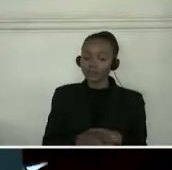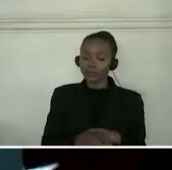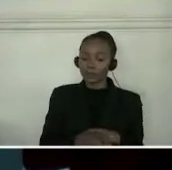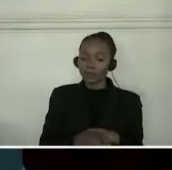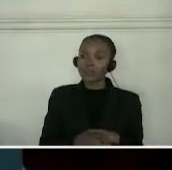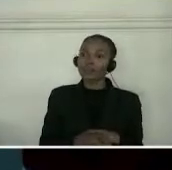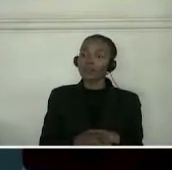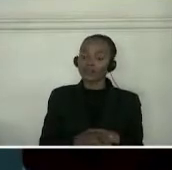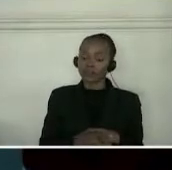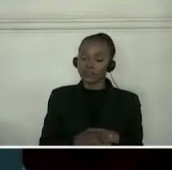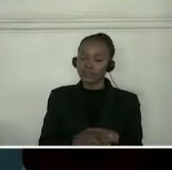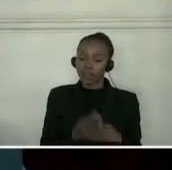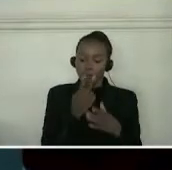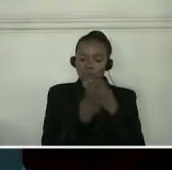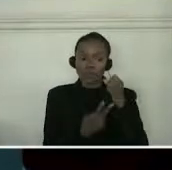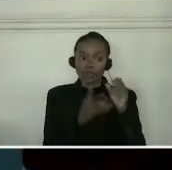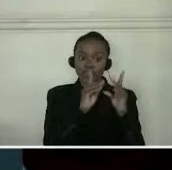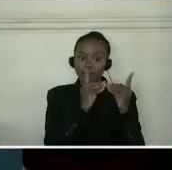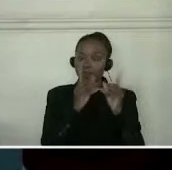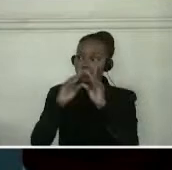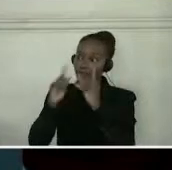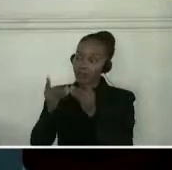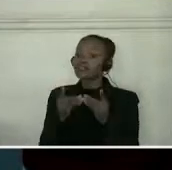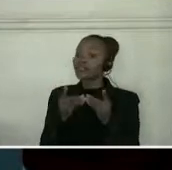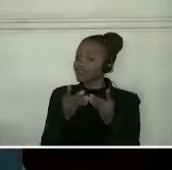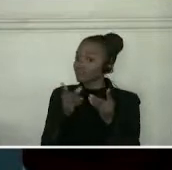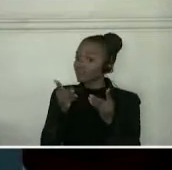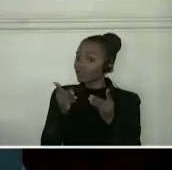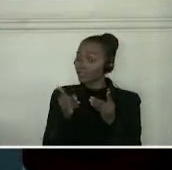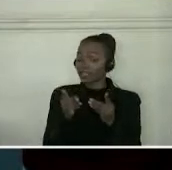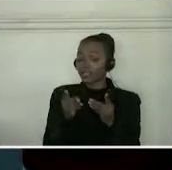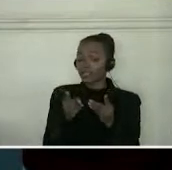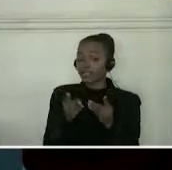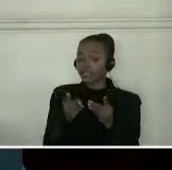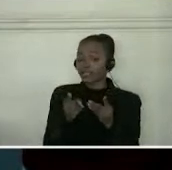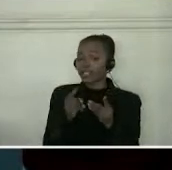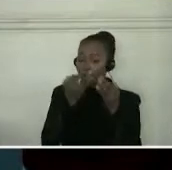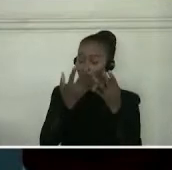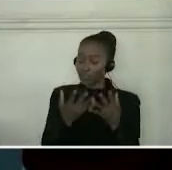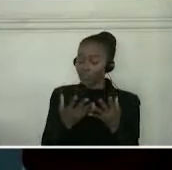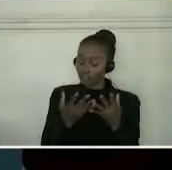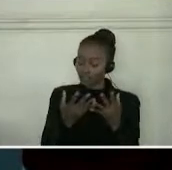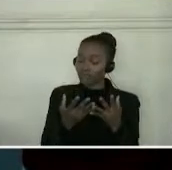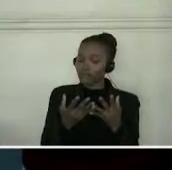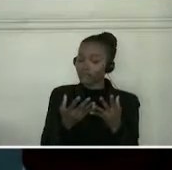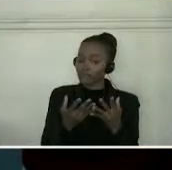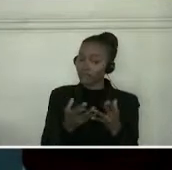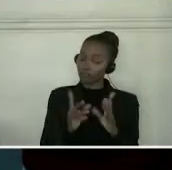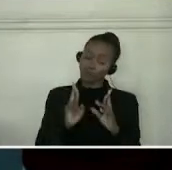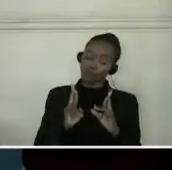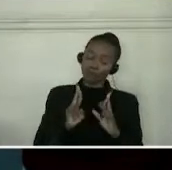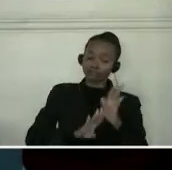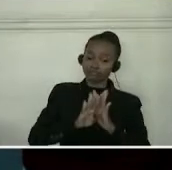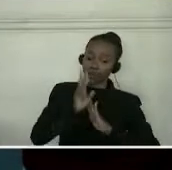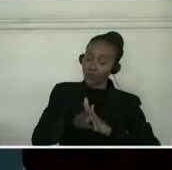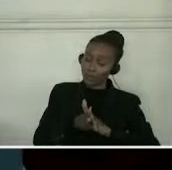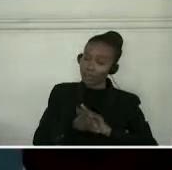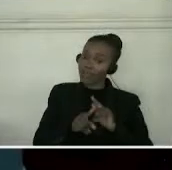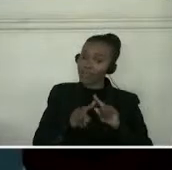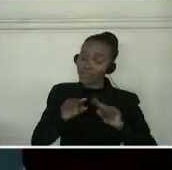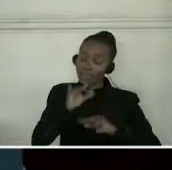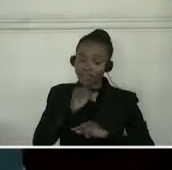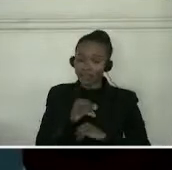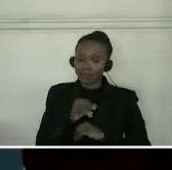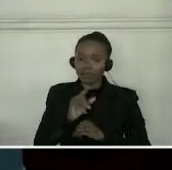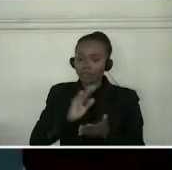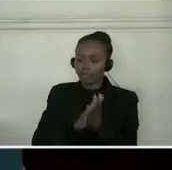will form part of both departments being effectively run especially in terms of budget allocation the merger actually causes more harm than good